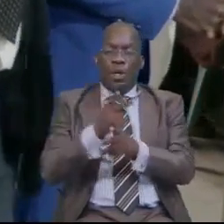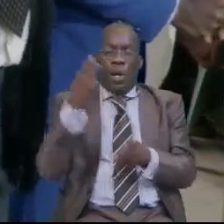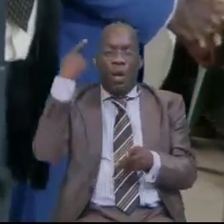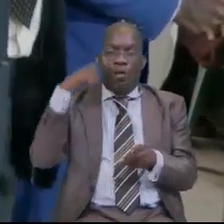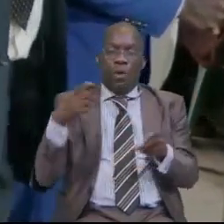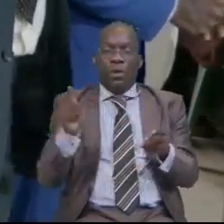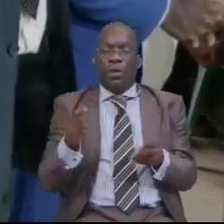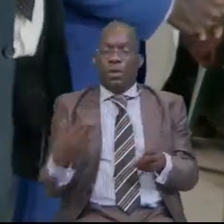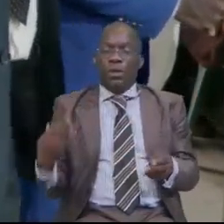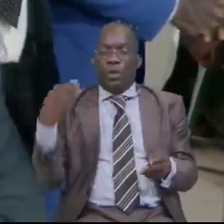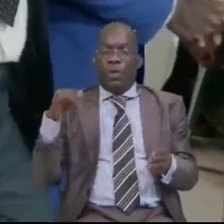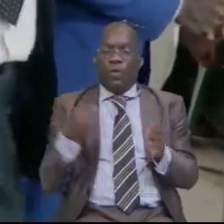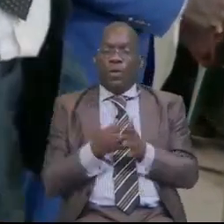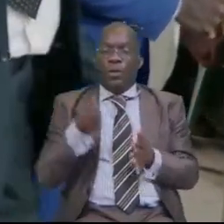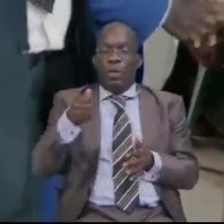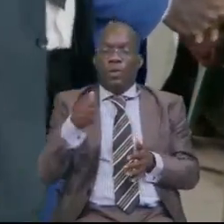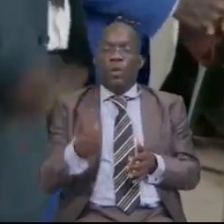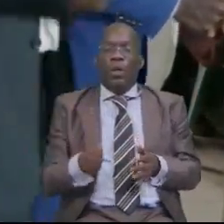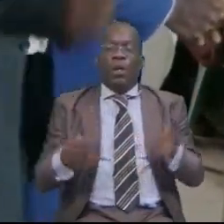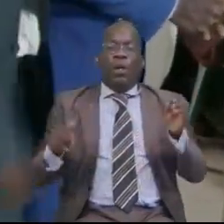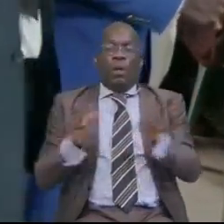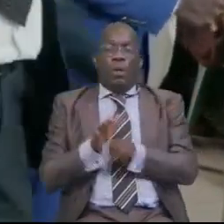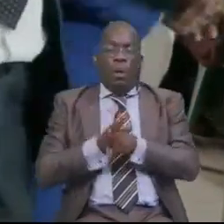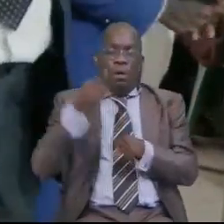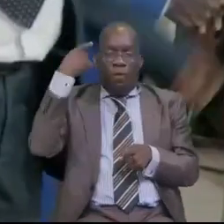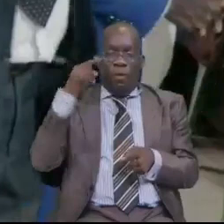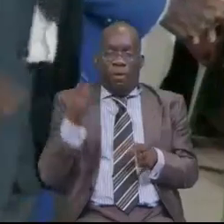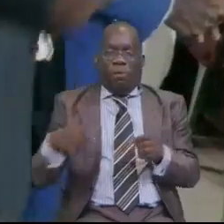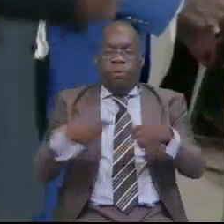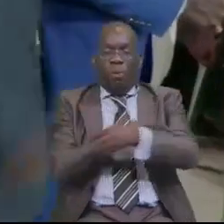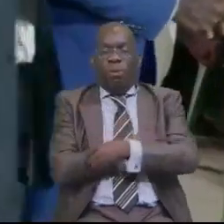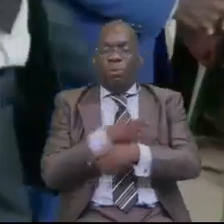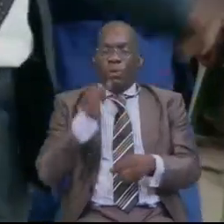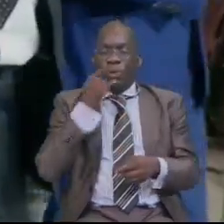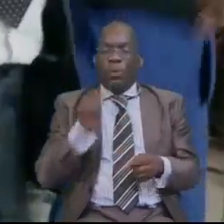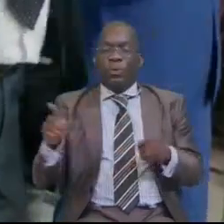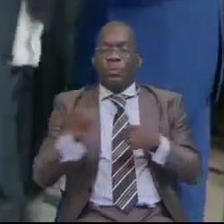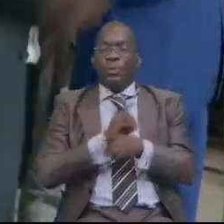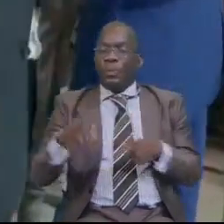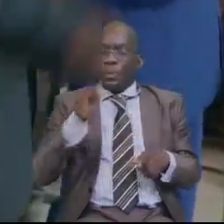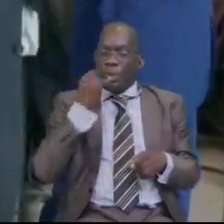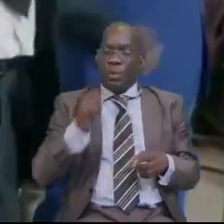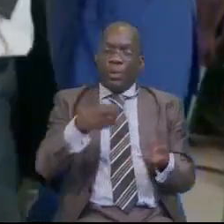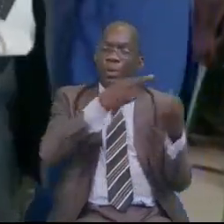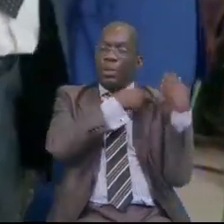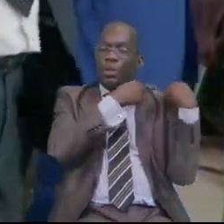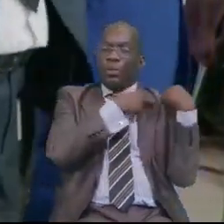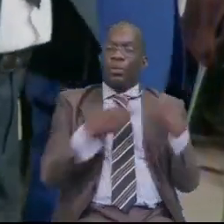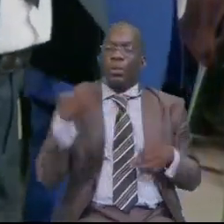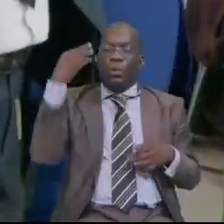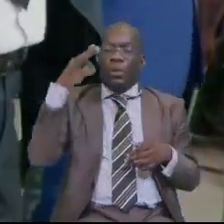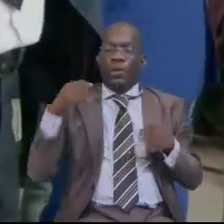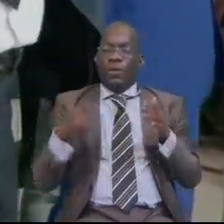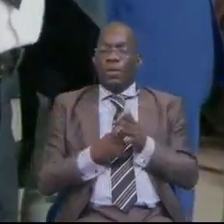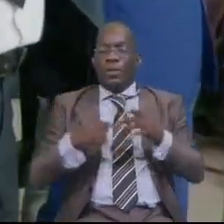itself. Sufficient for the day is the duty, is the responsibility of this